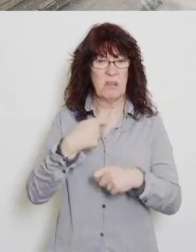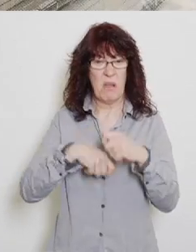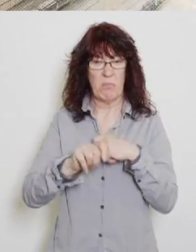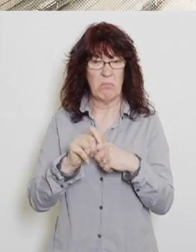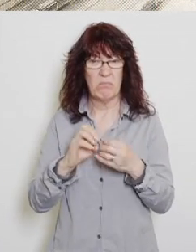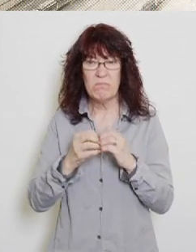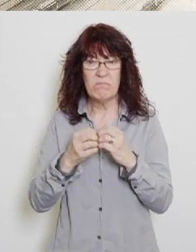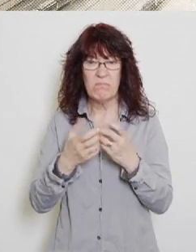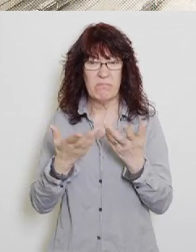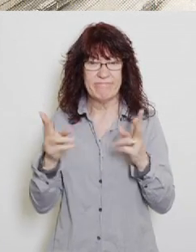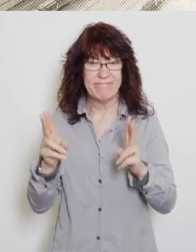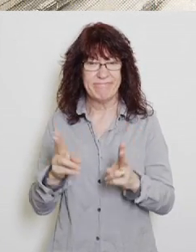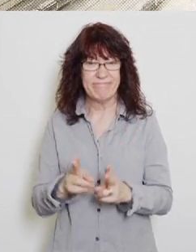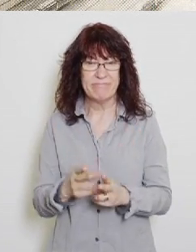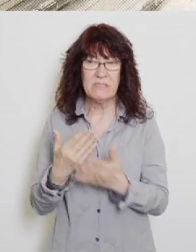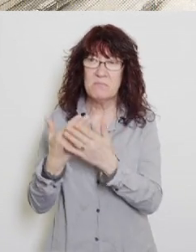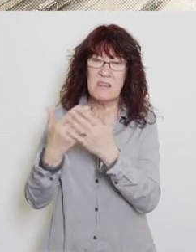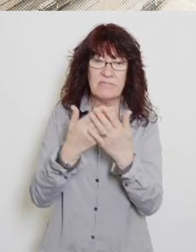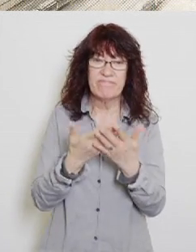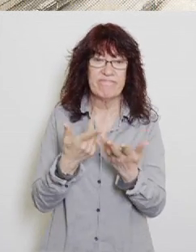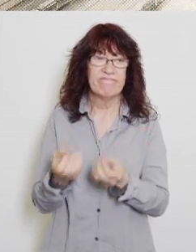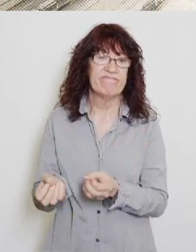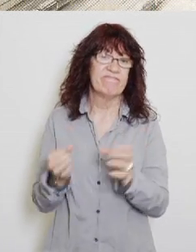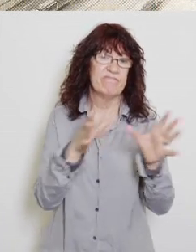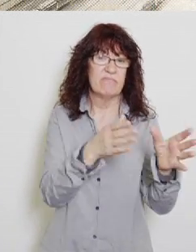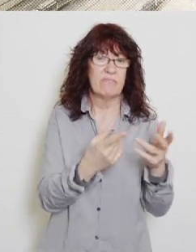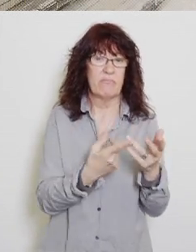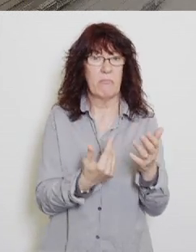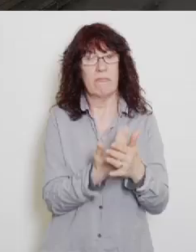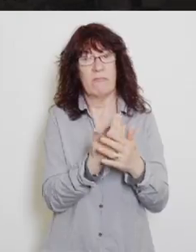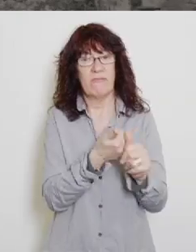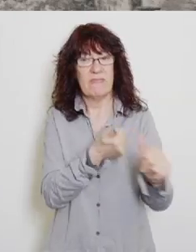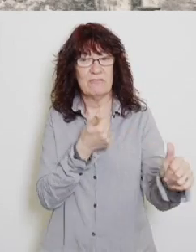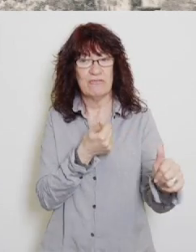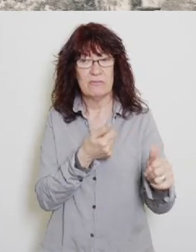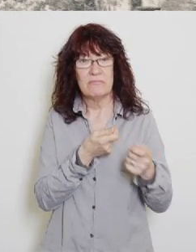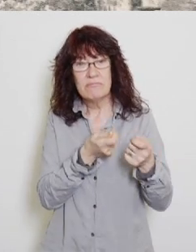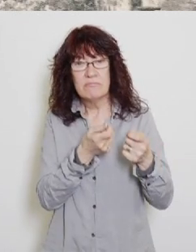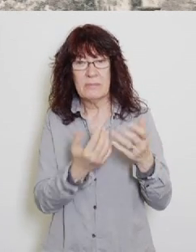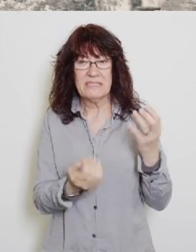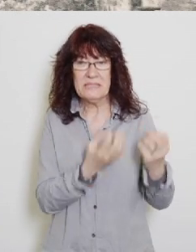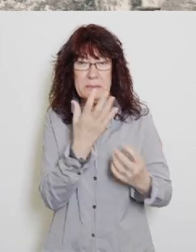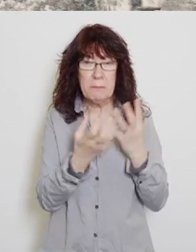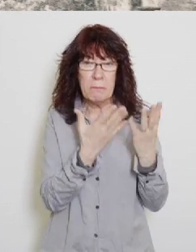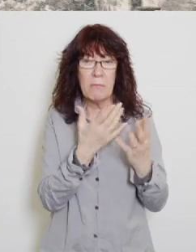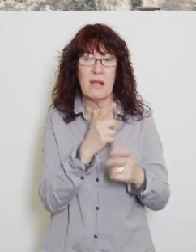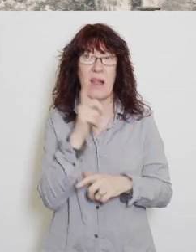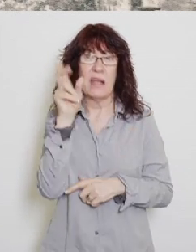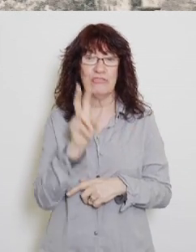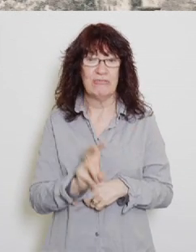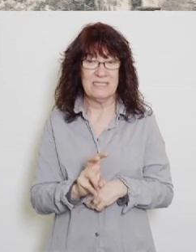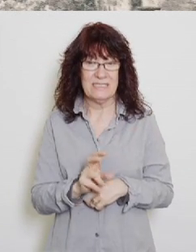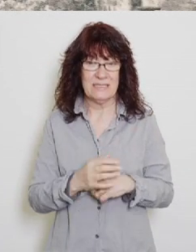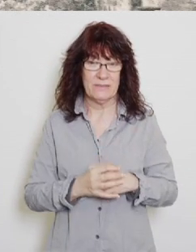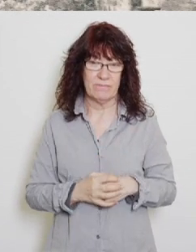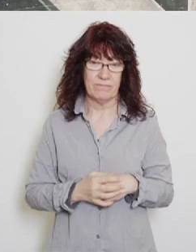city, powered by steam and electricity. When the works closed in 1933, the future